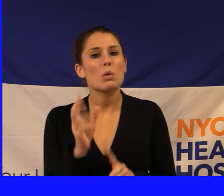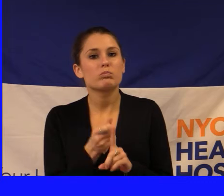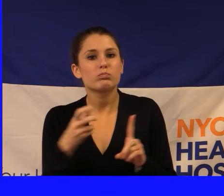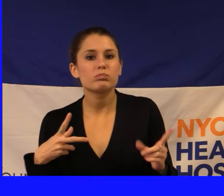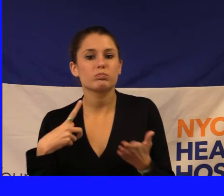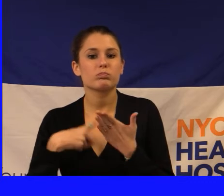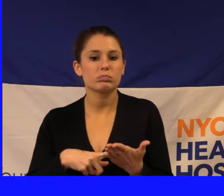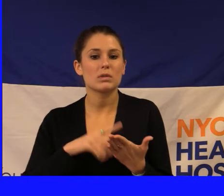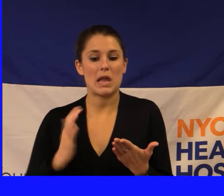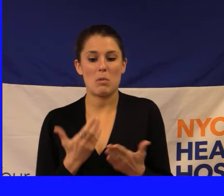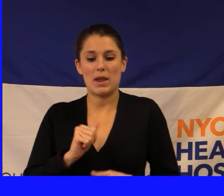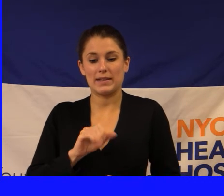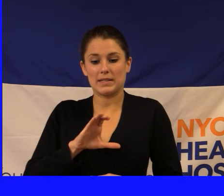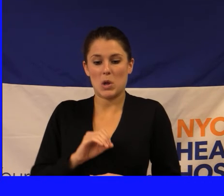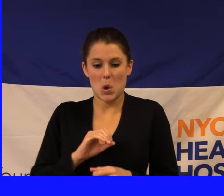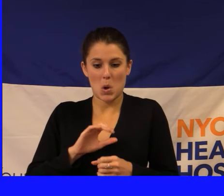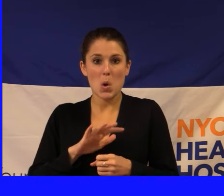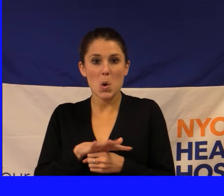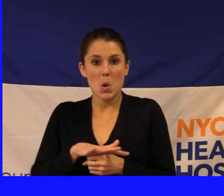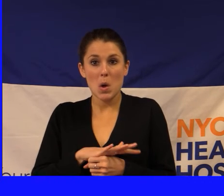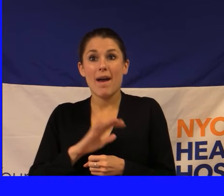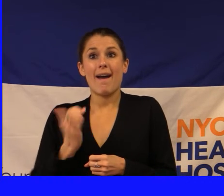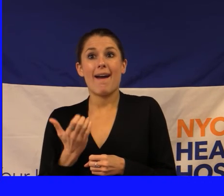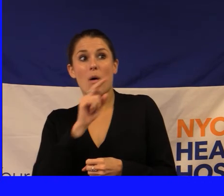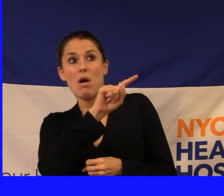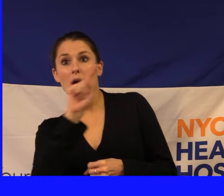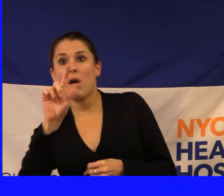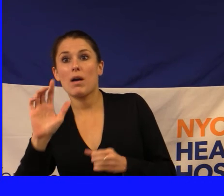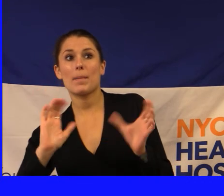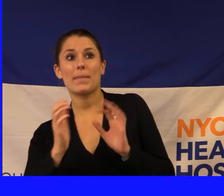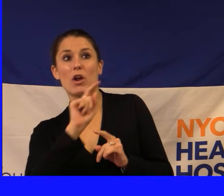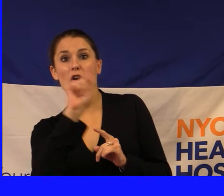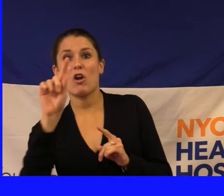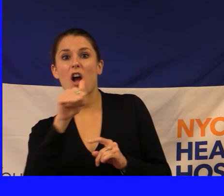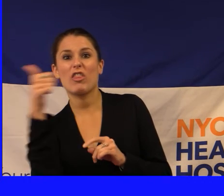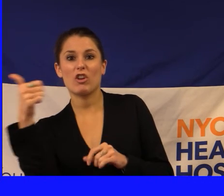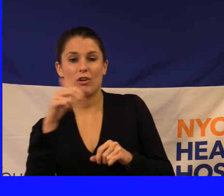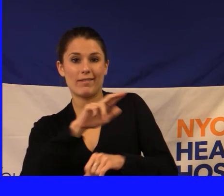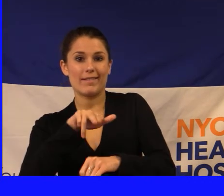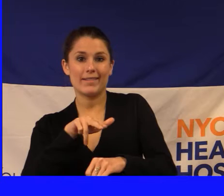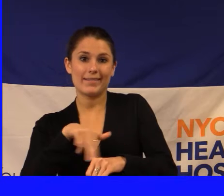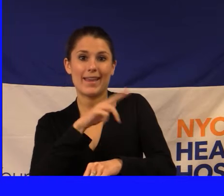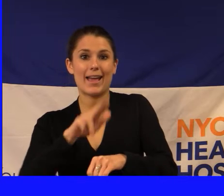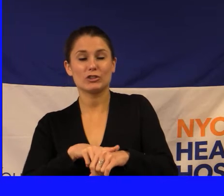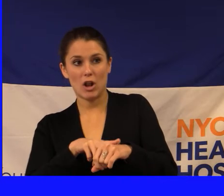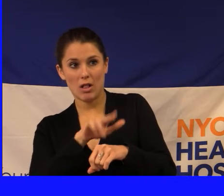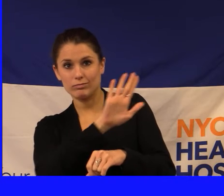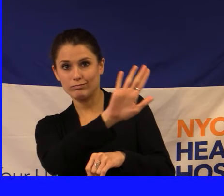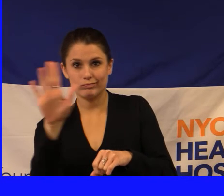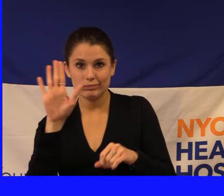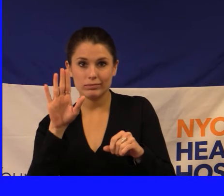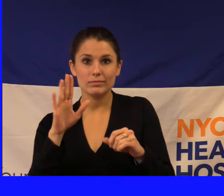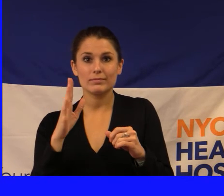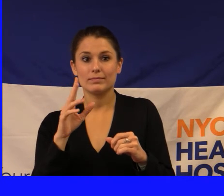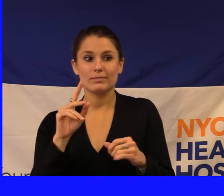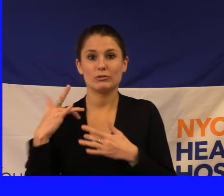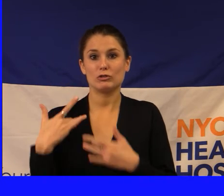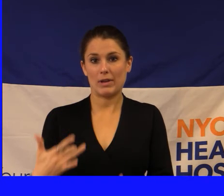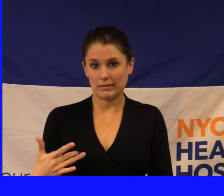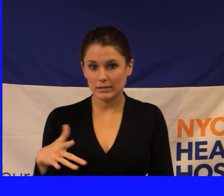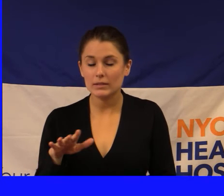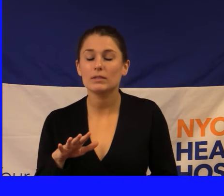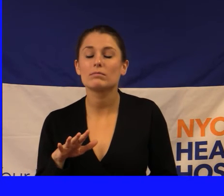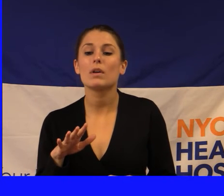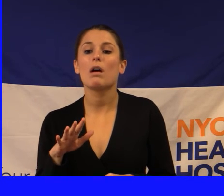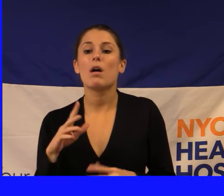ACO compares to regional and national trends, a little bit about what that indicates about where next year's trends may be headed,